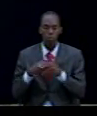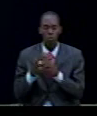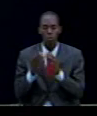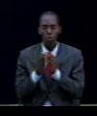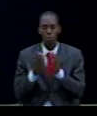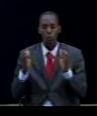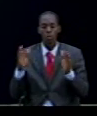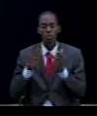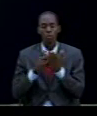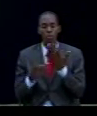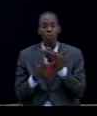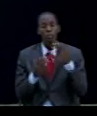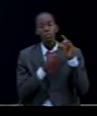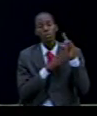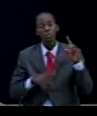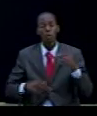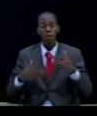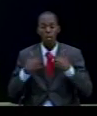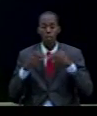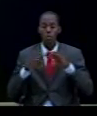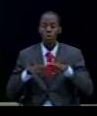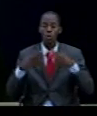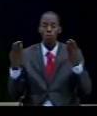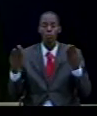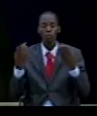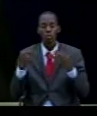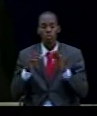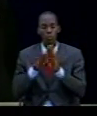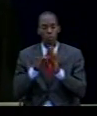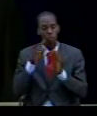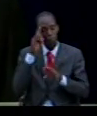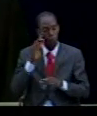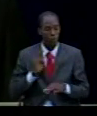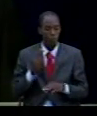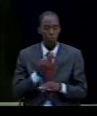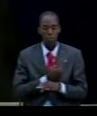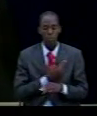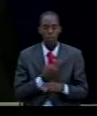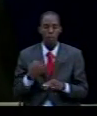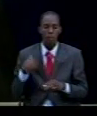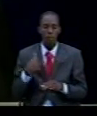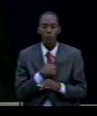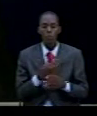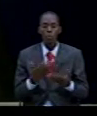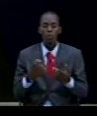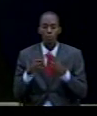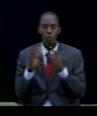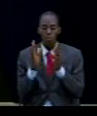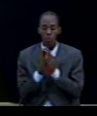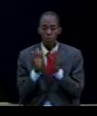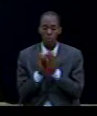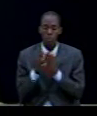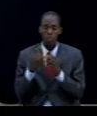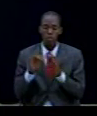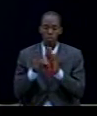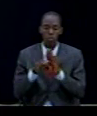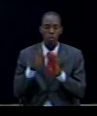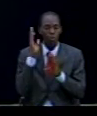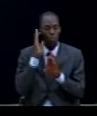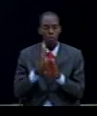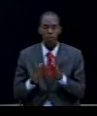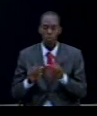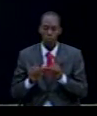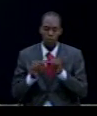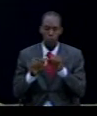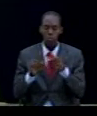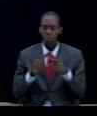door for us. We want to pray that that door will remain wide open.